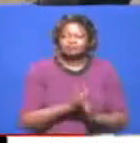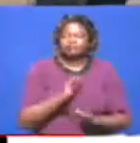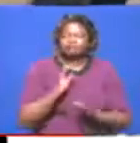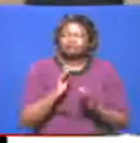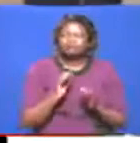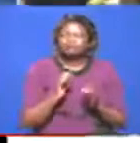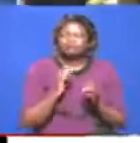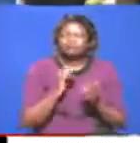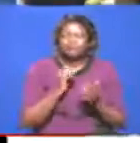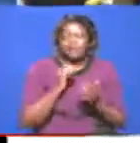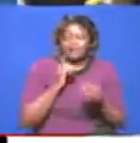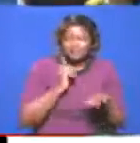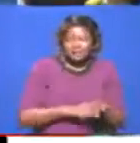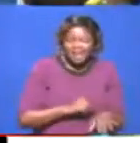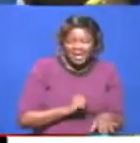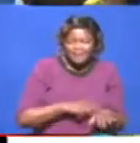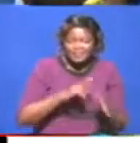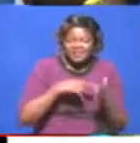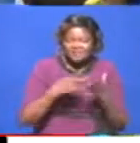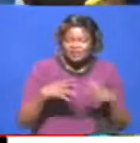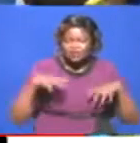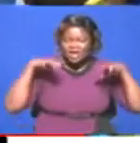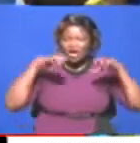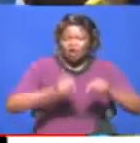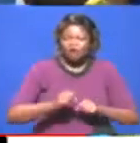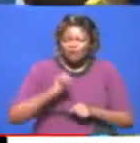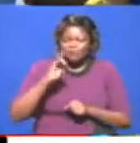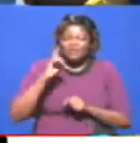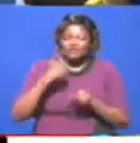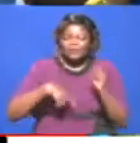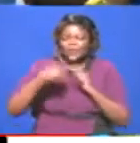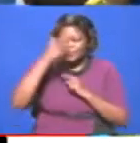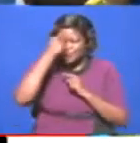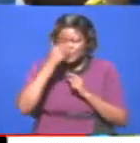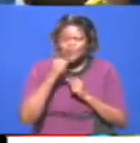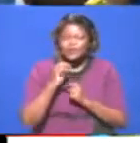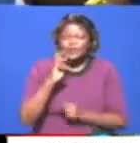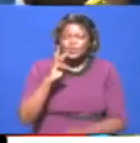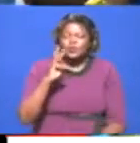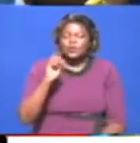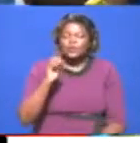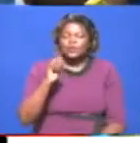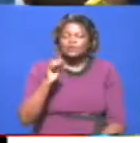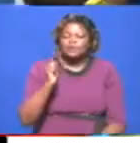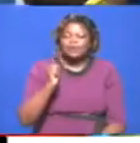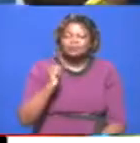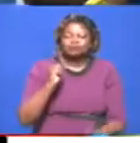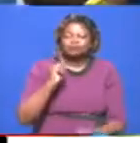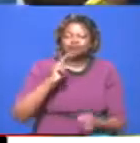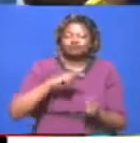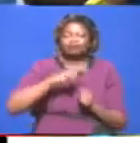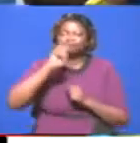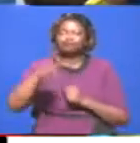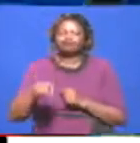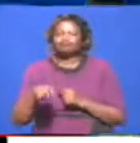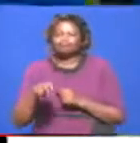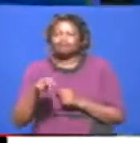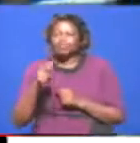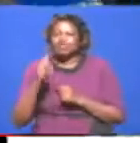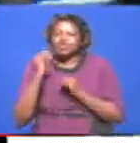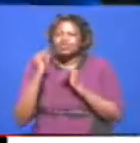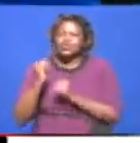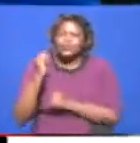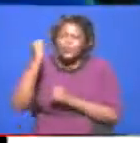After failing to wrestle Ford Kenya from Moses Wetangula, Wafula Wamunyinyi has jumped ship to chart a separate political course towards